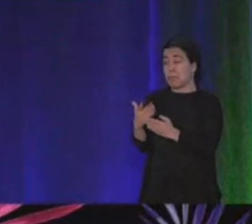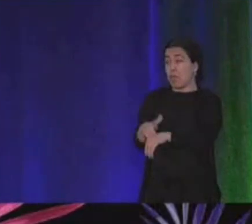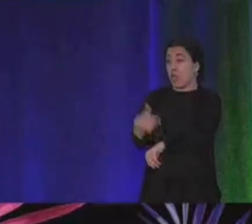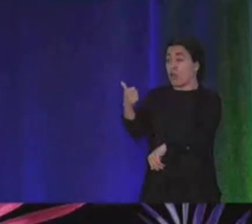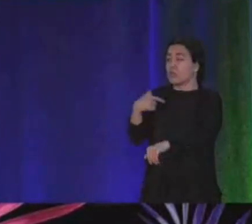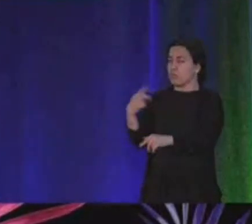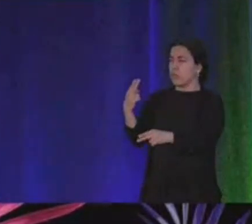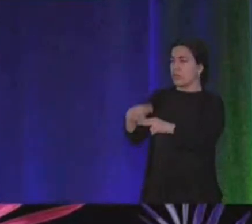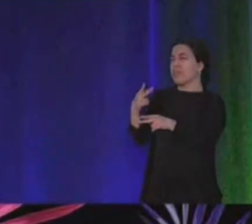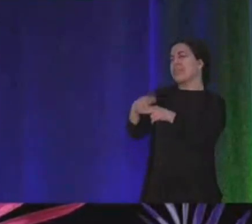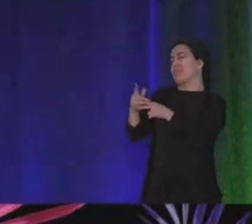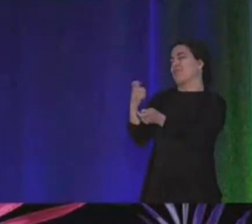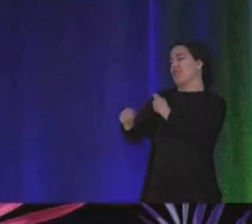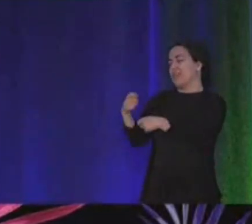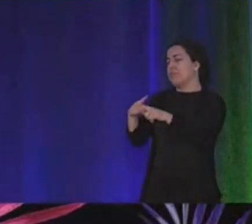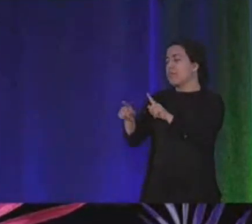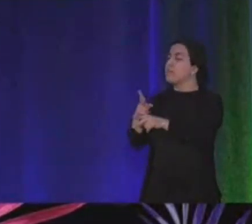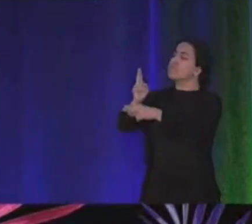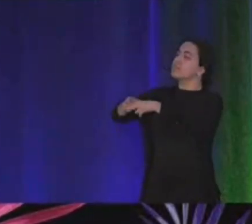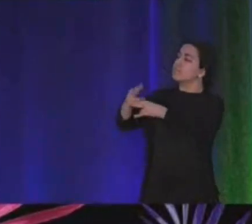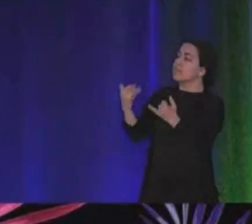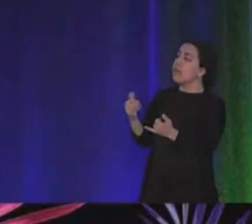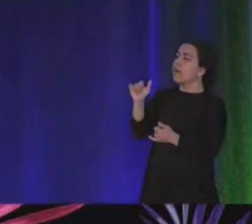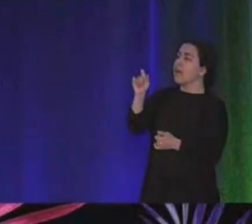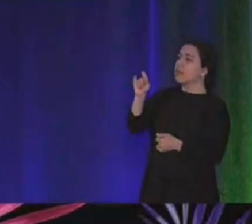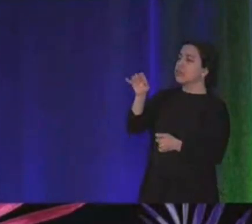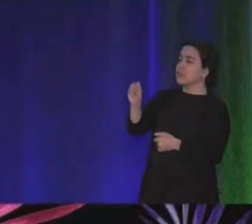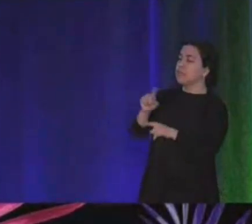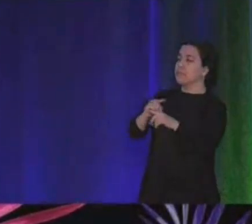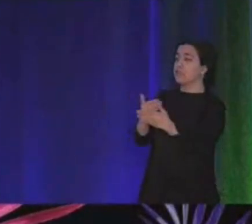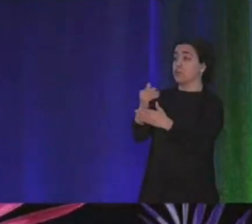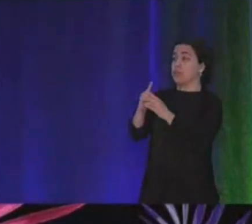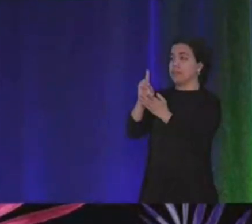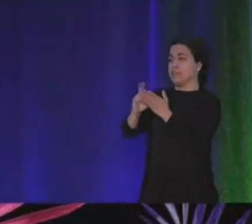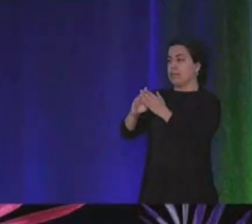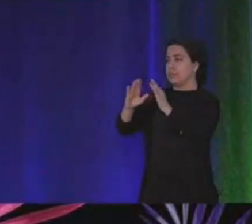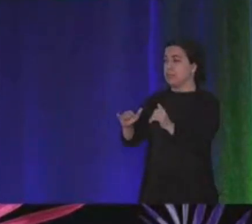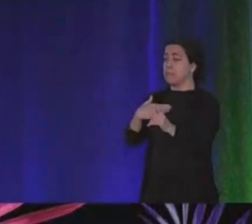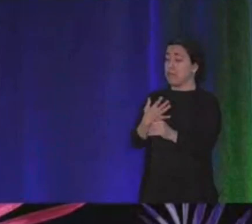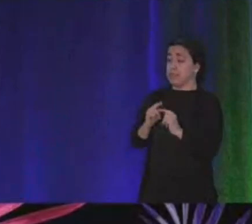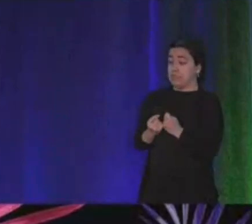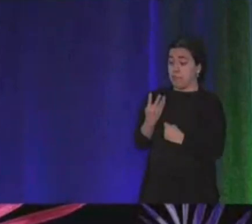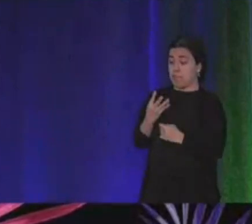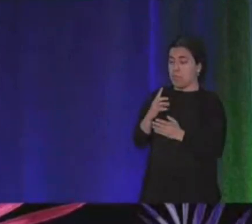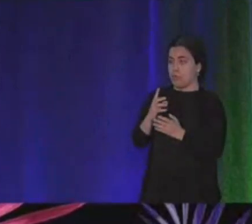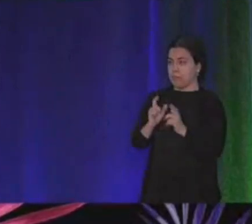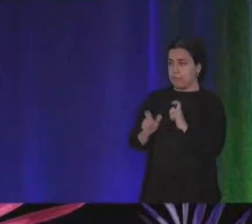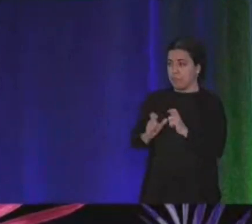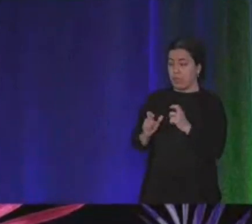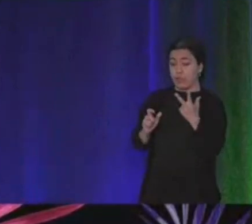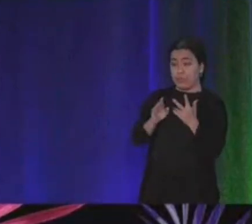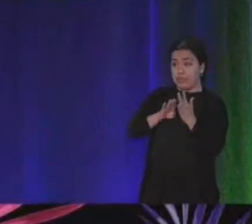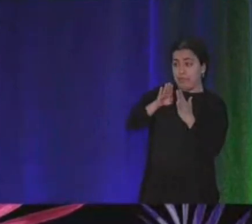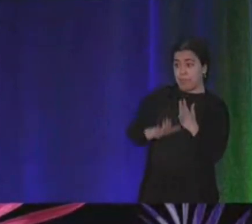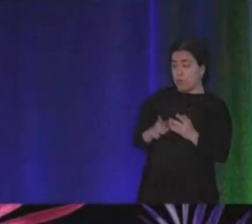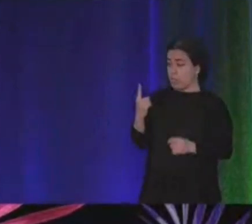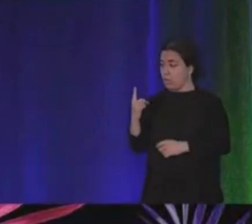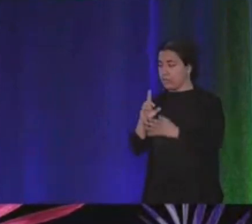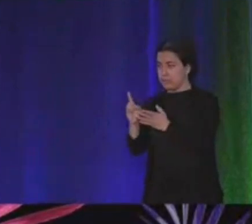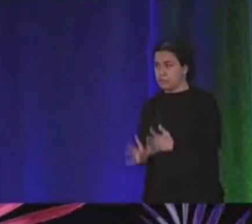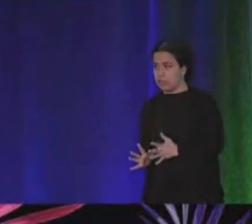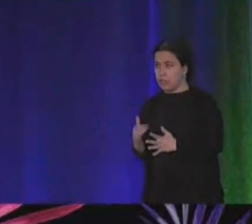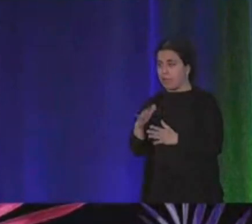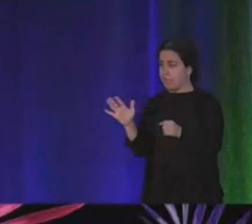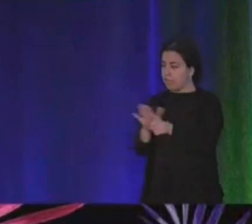Axiom, and it's the new design systems. And my team is made of 4 people, 3 developers and 1 designer, and we are like fully remote team, so we are